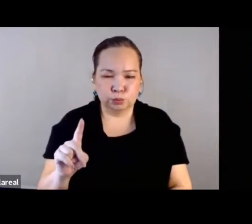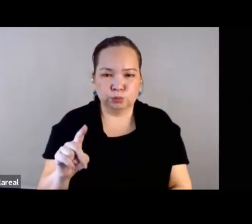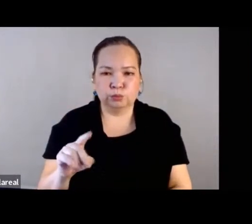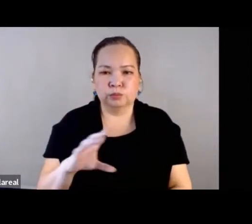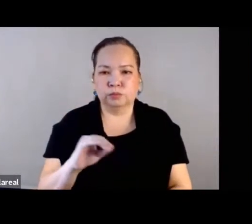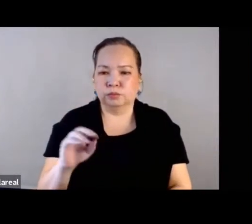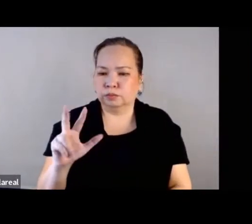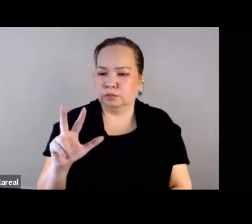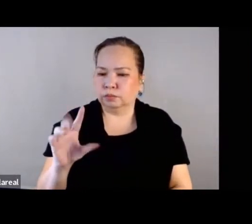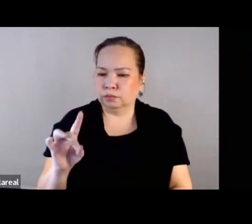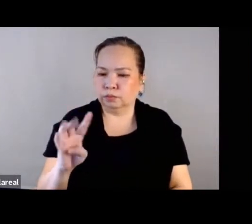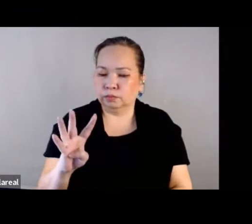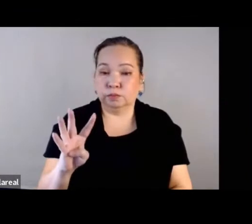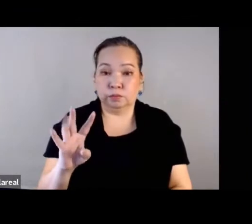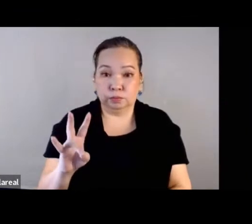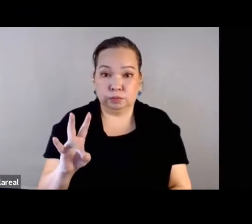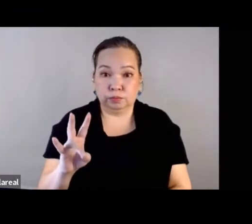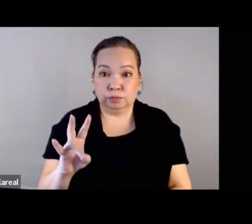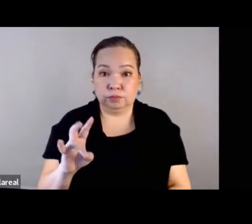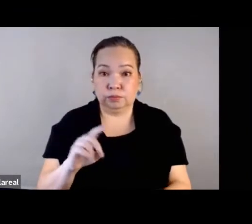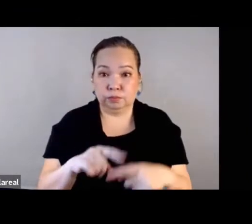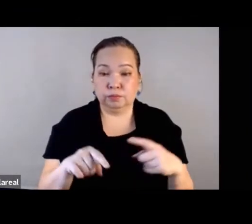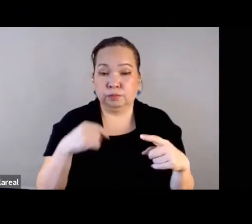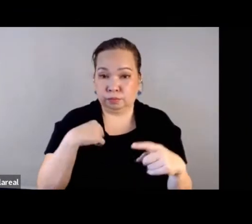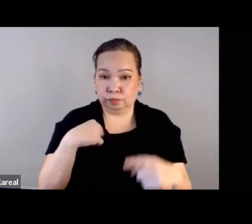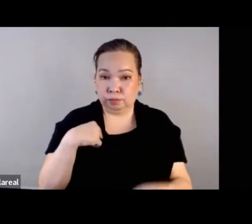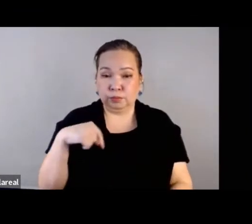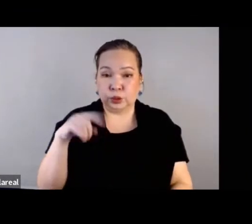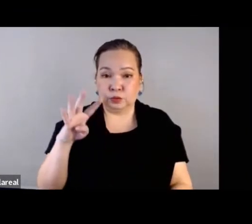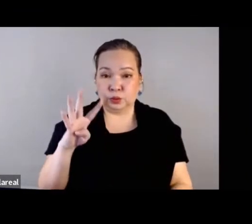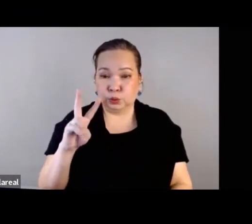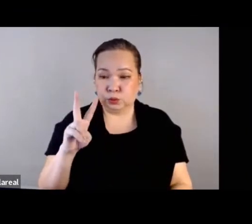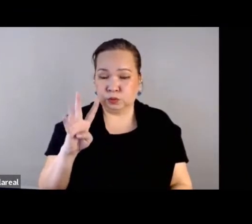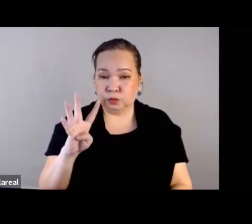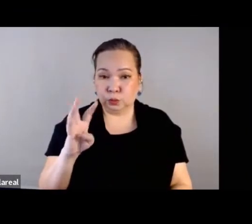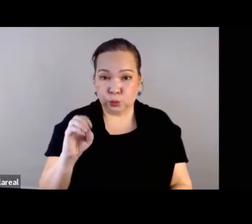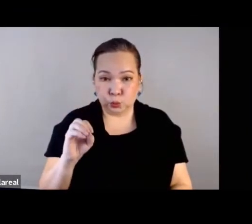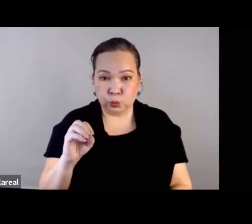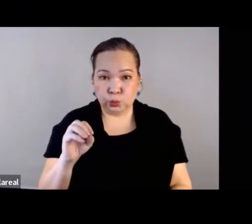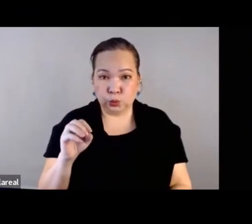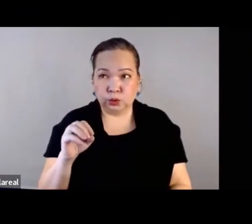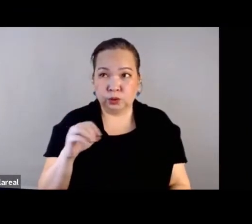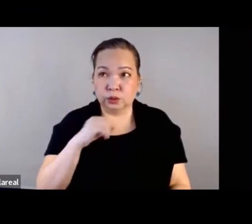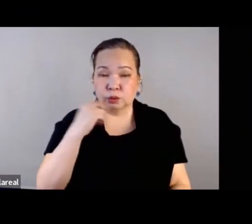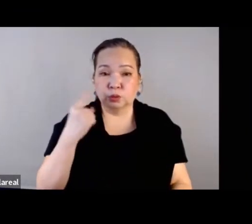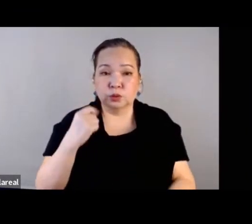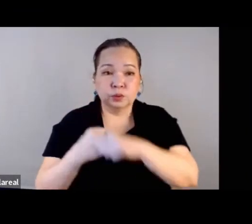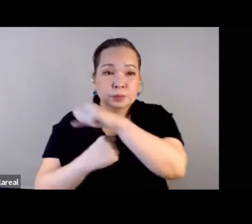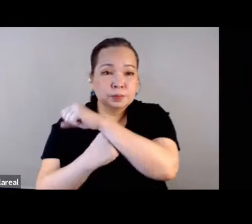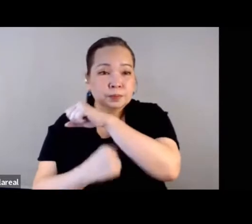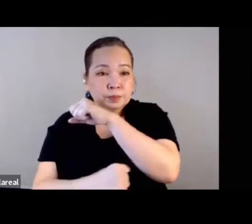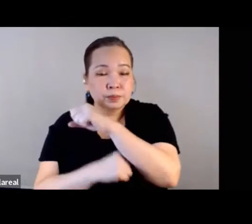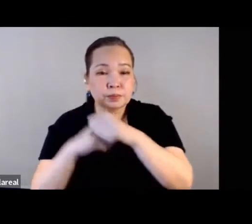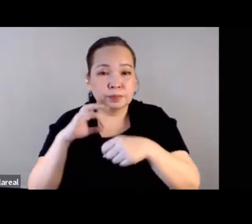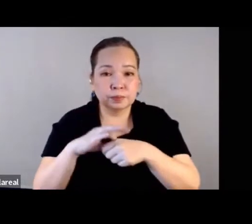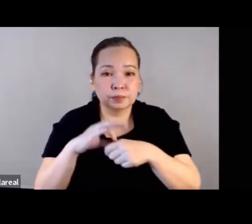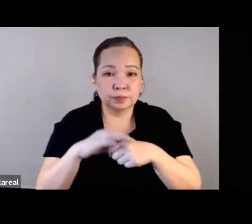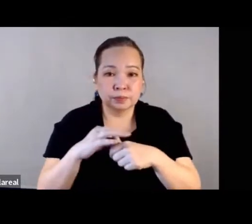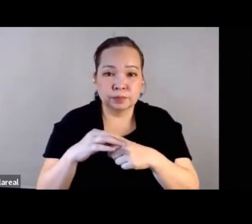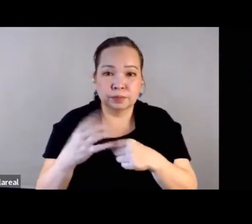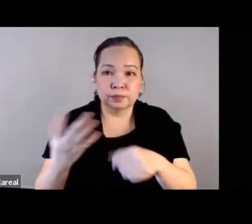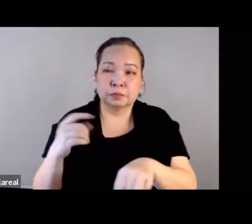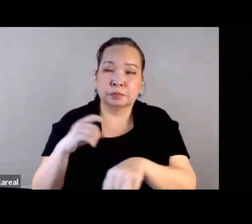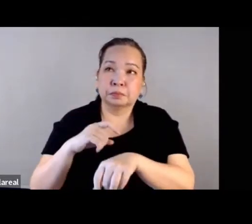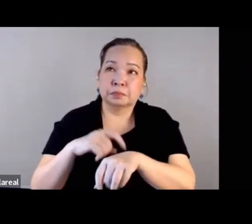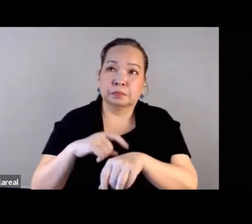that House Bill 4240 calls for not only bridging programs during the break, but